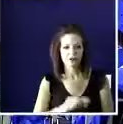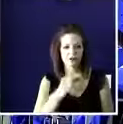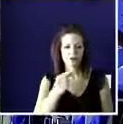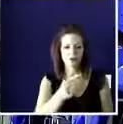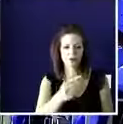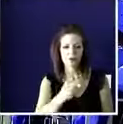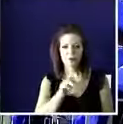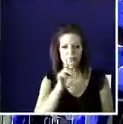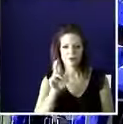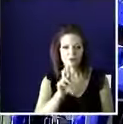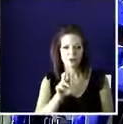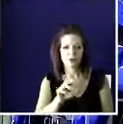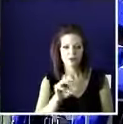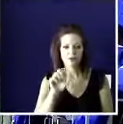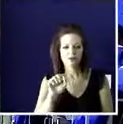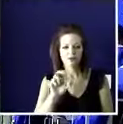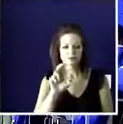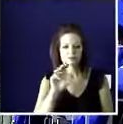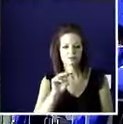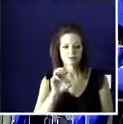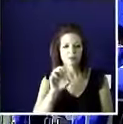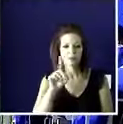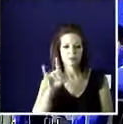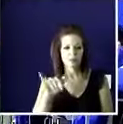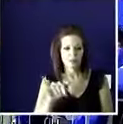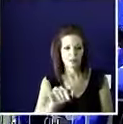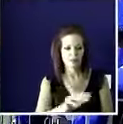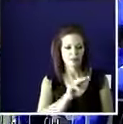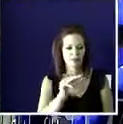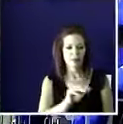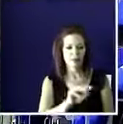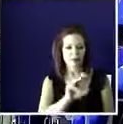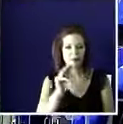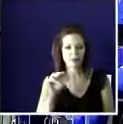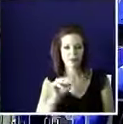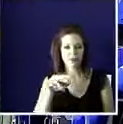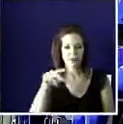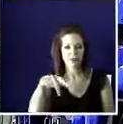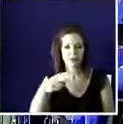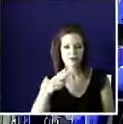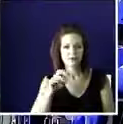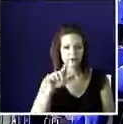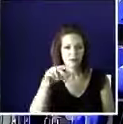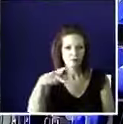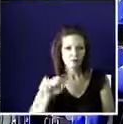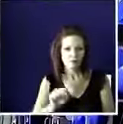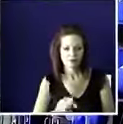Grace Renee Smedley. Madison Marie Phelps.